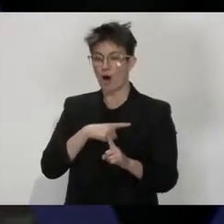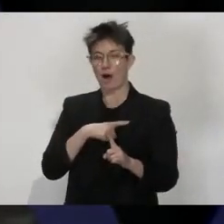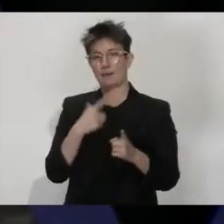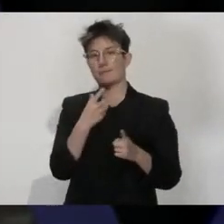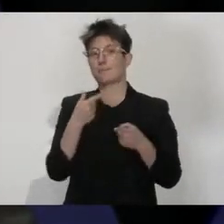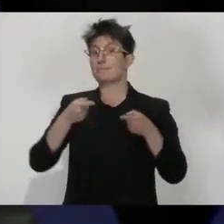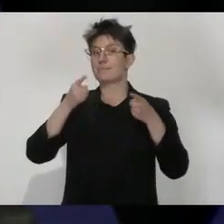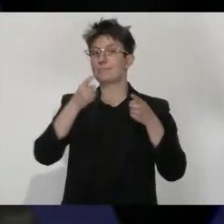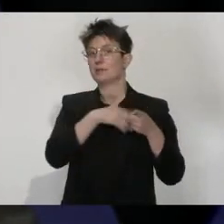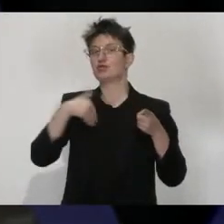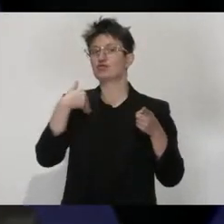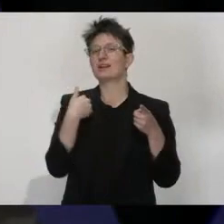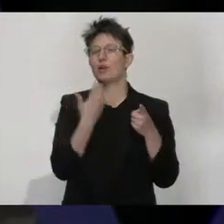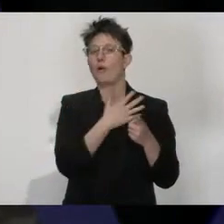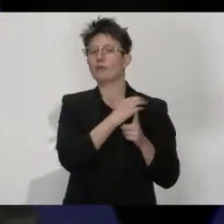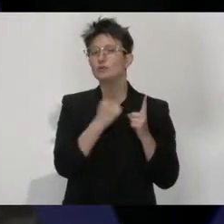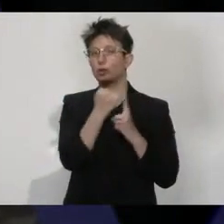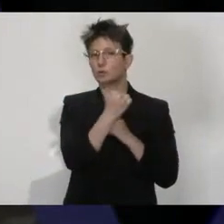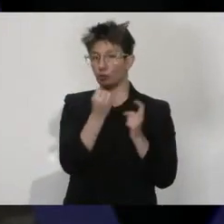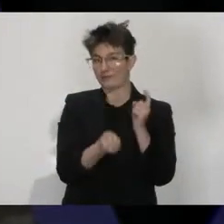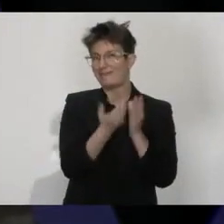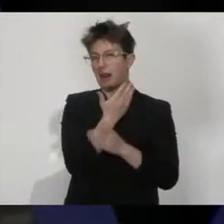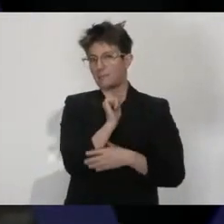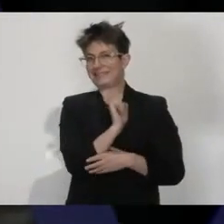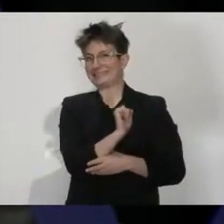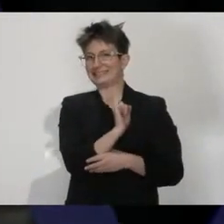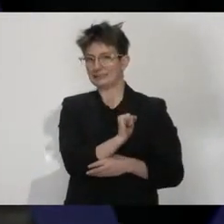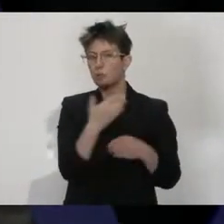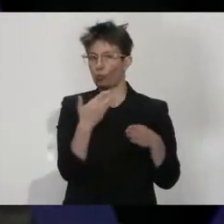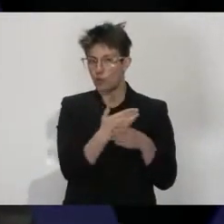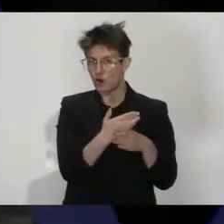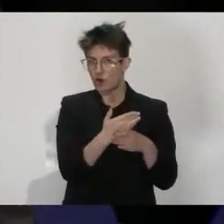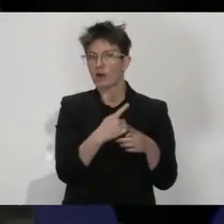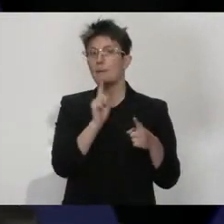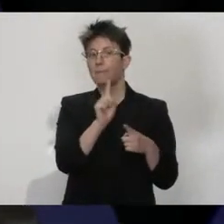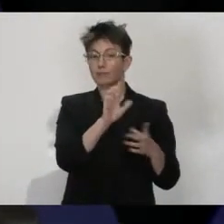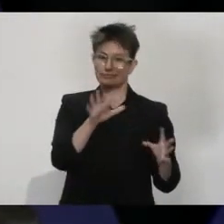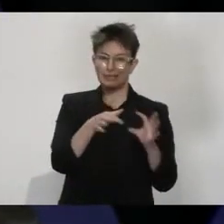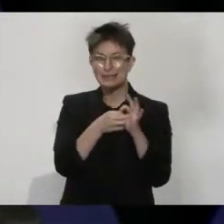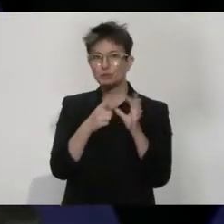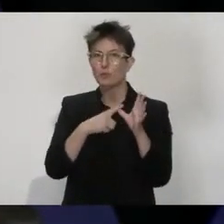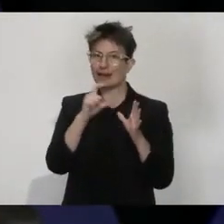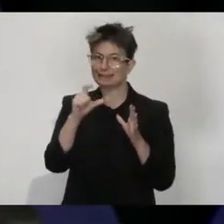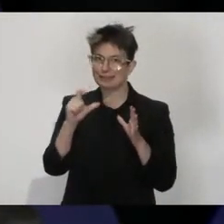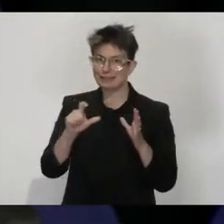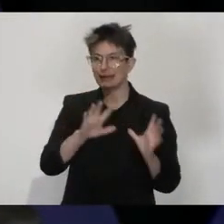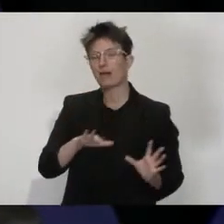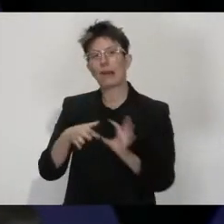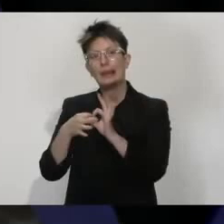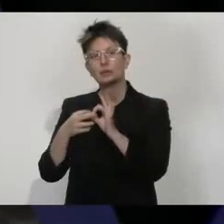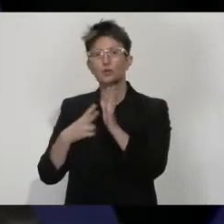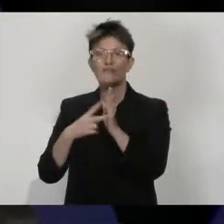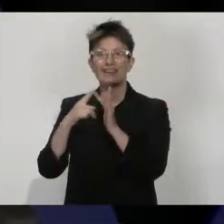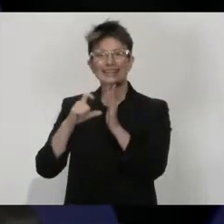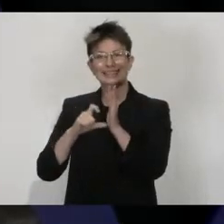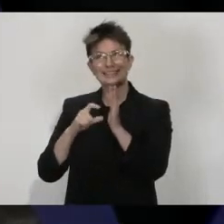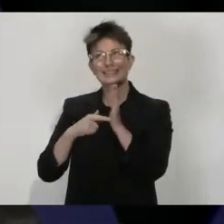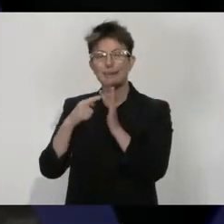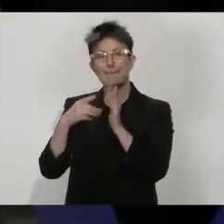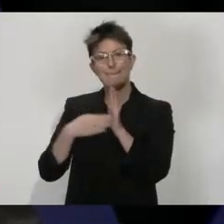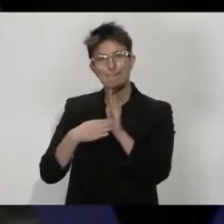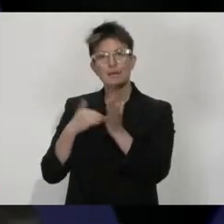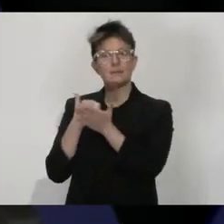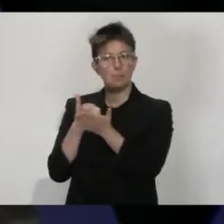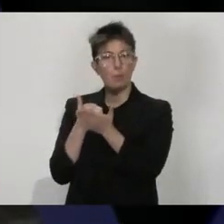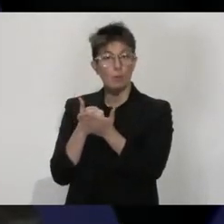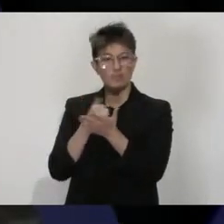also included immigration, ACC, victim support. So there's been a wide range of supports there. There are some